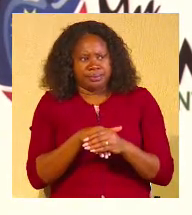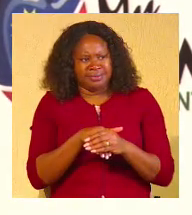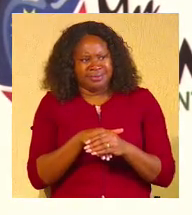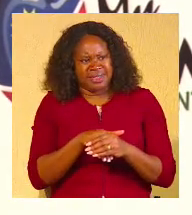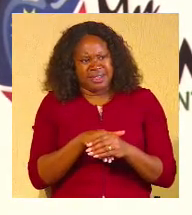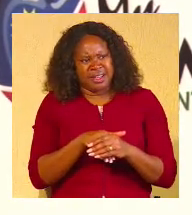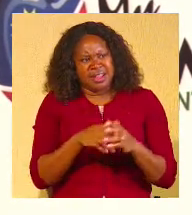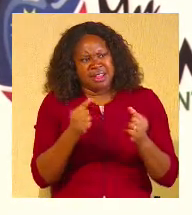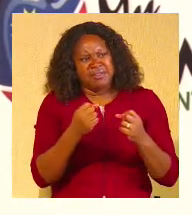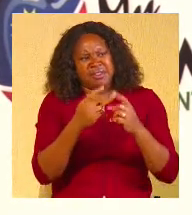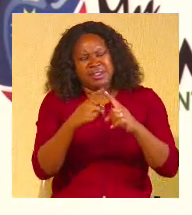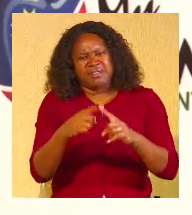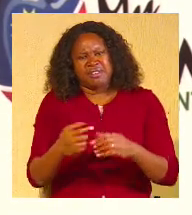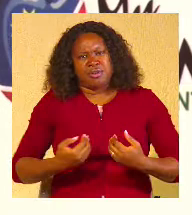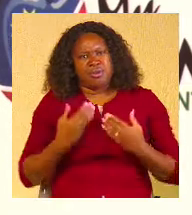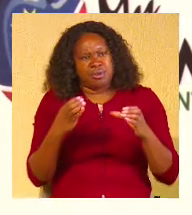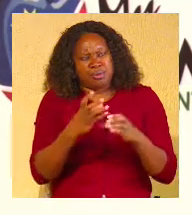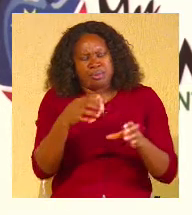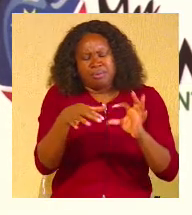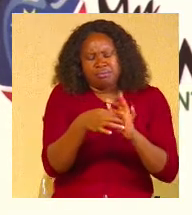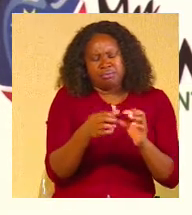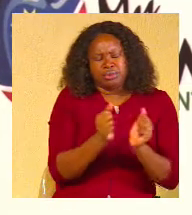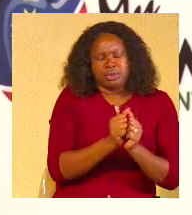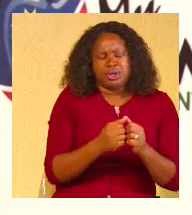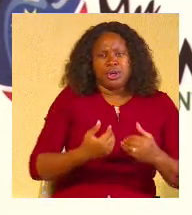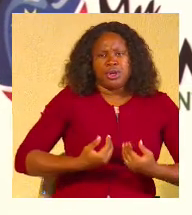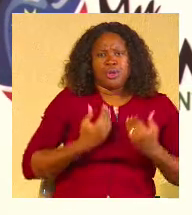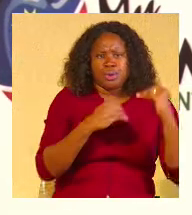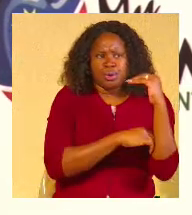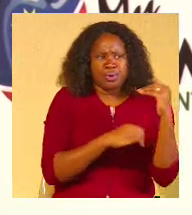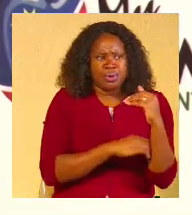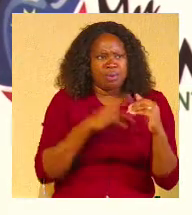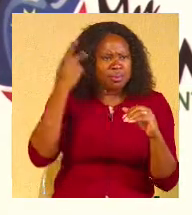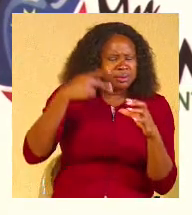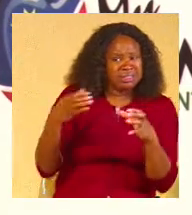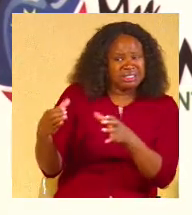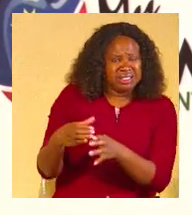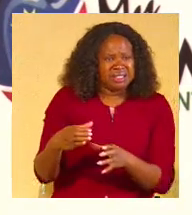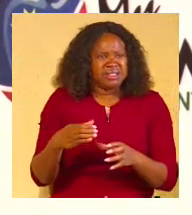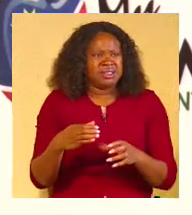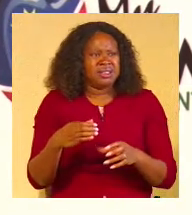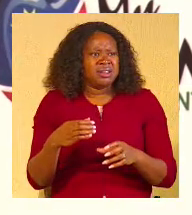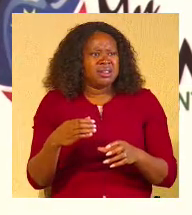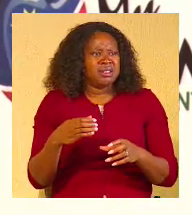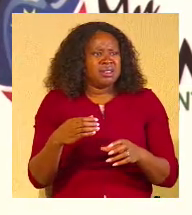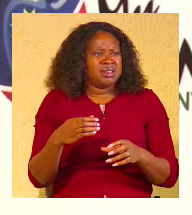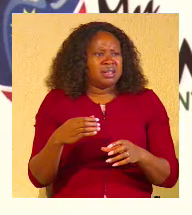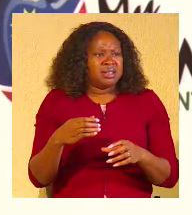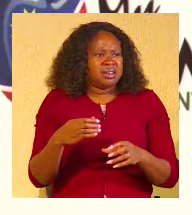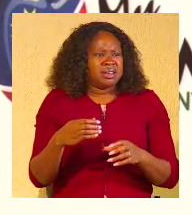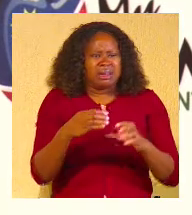there are various youth groups that are affiliated to the Youth Council that are focusing on different sectors. Some is political sectors, some is, political sectors, some